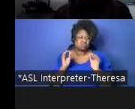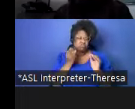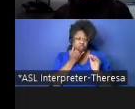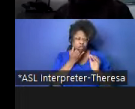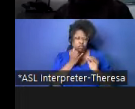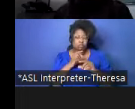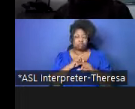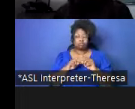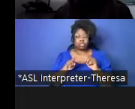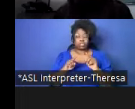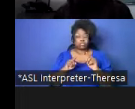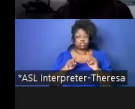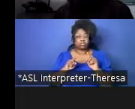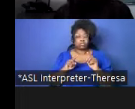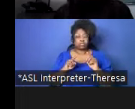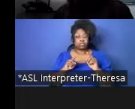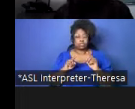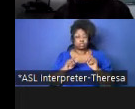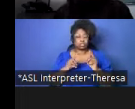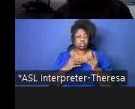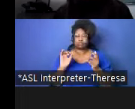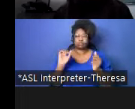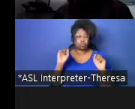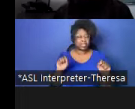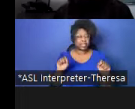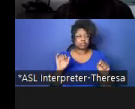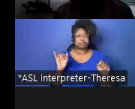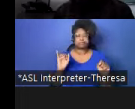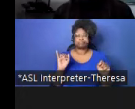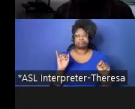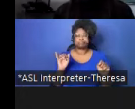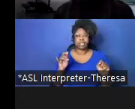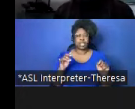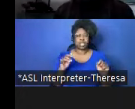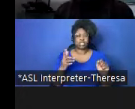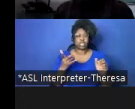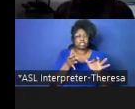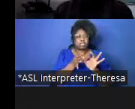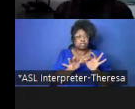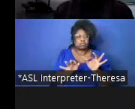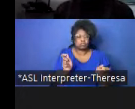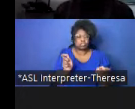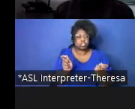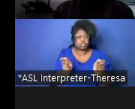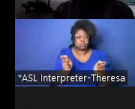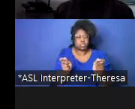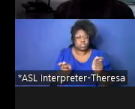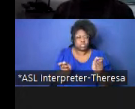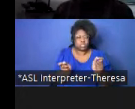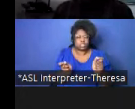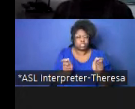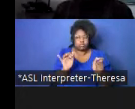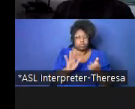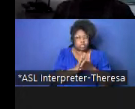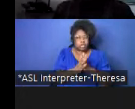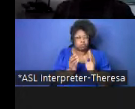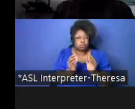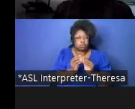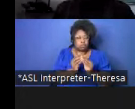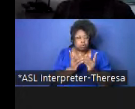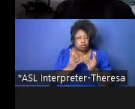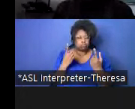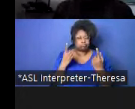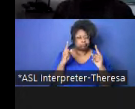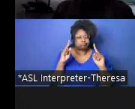much, very small adjustments to the station, we could make it more effective as to